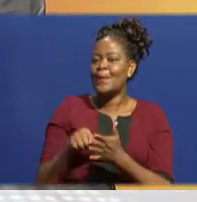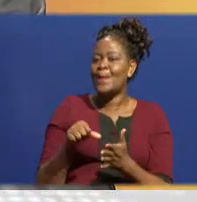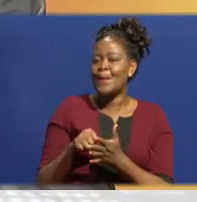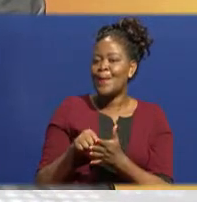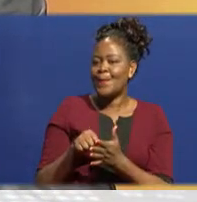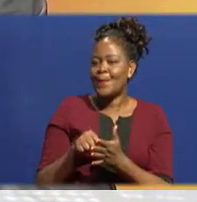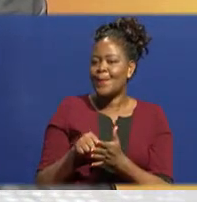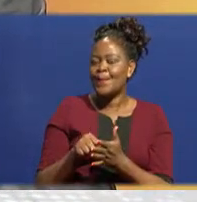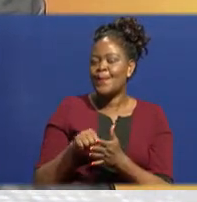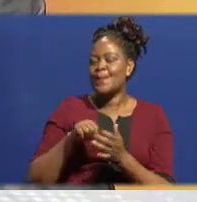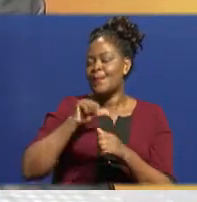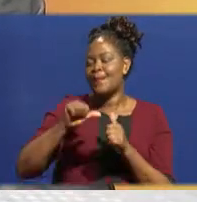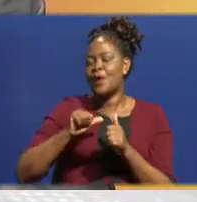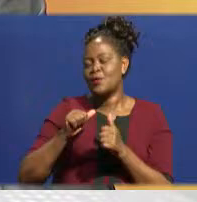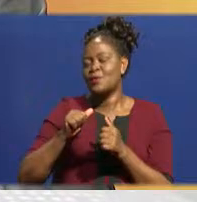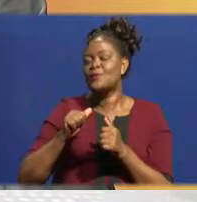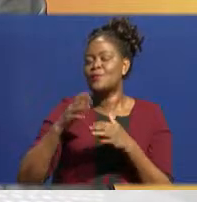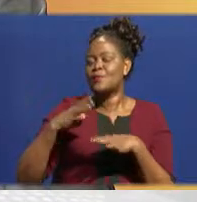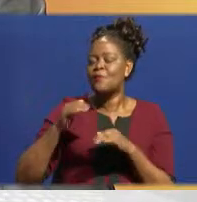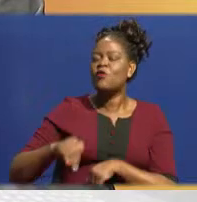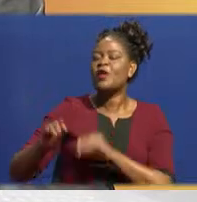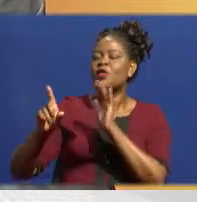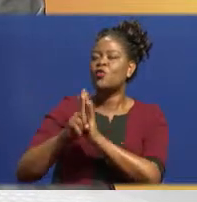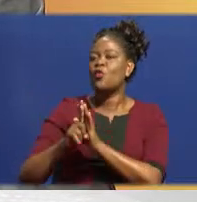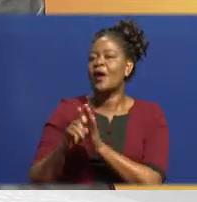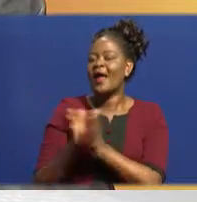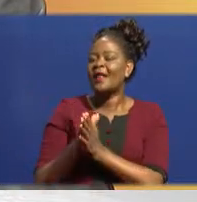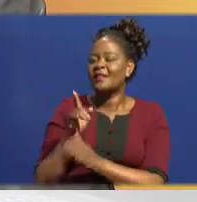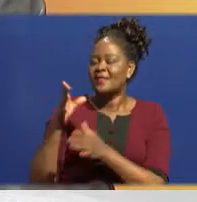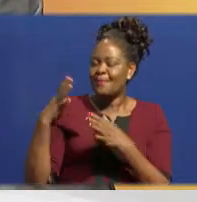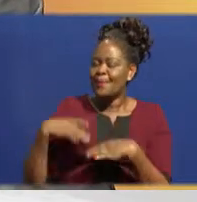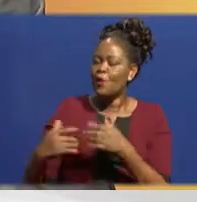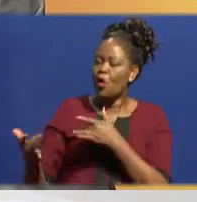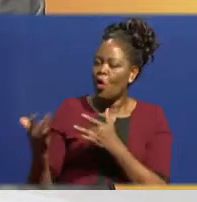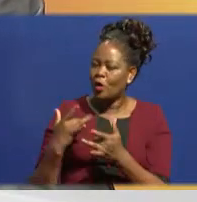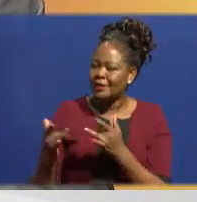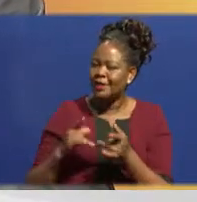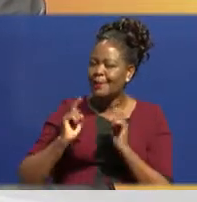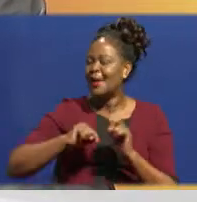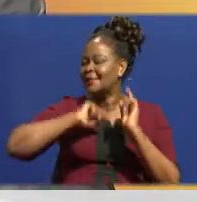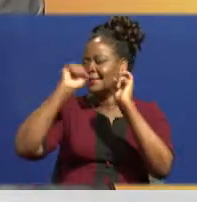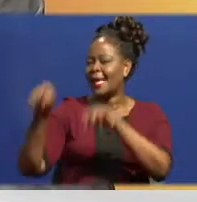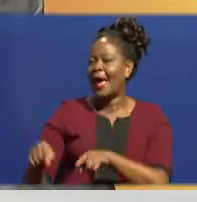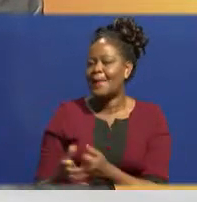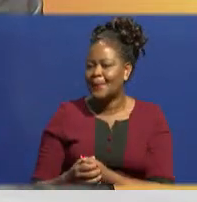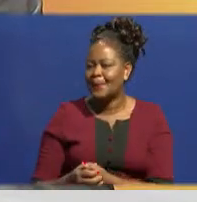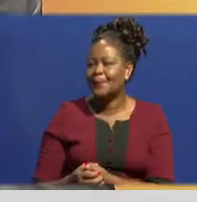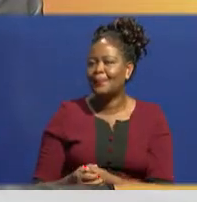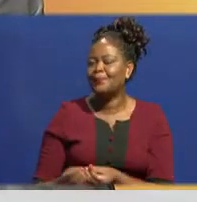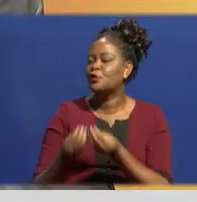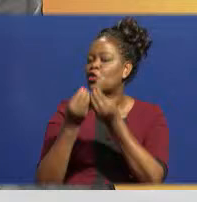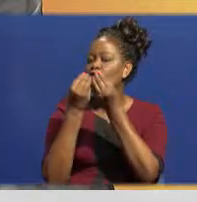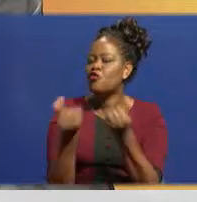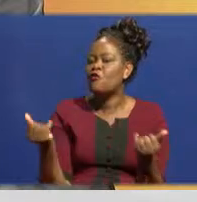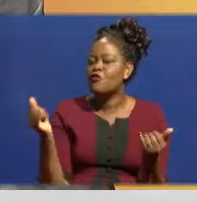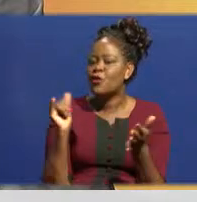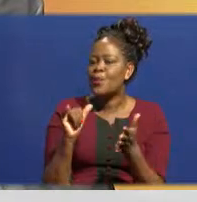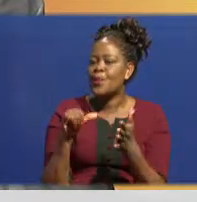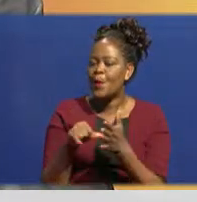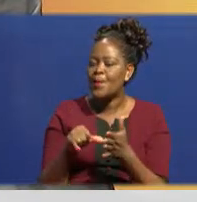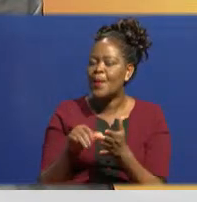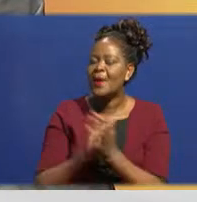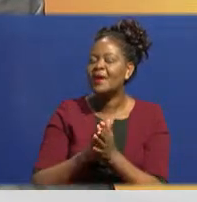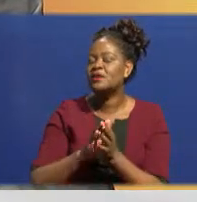enforcement, mm-hmm. And that if the enforcement agencies were to move in and we get these culprits and prosecute people